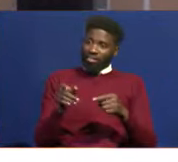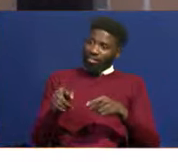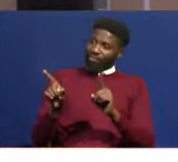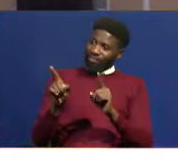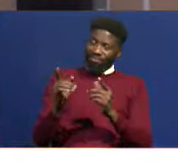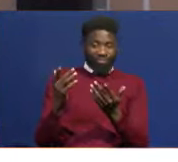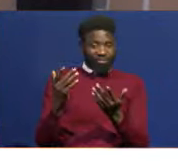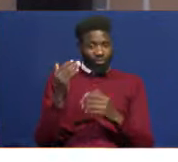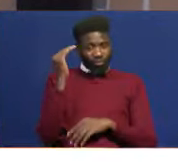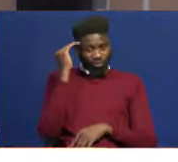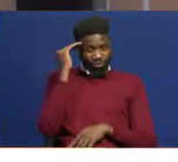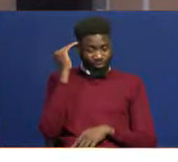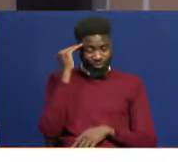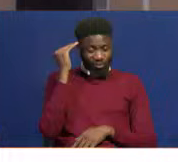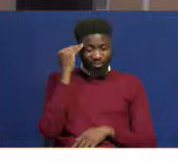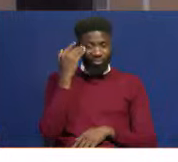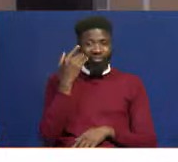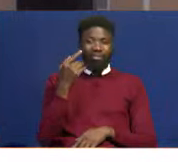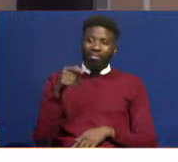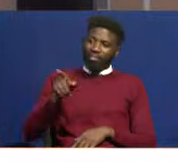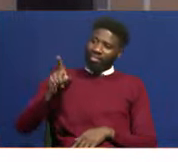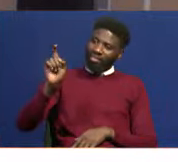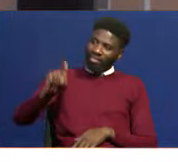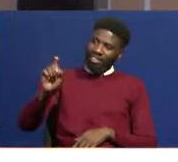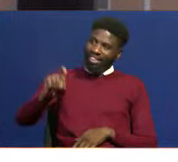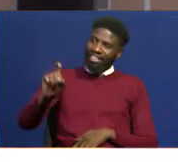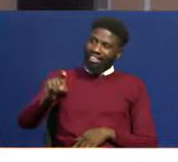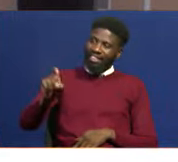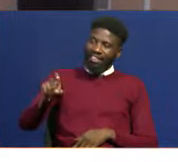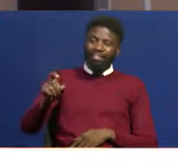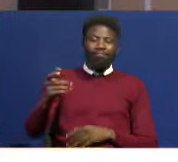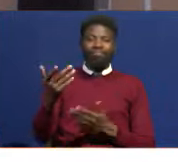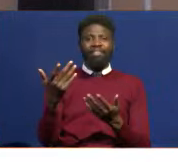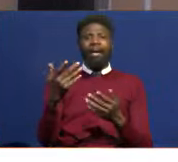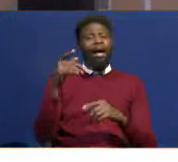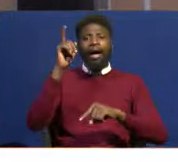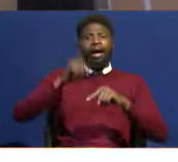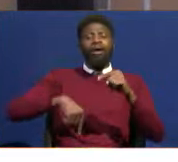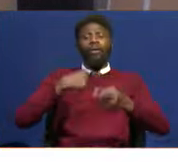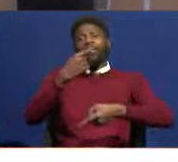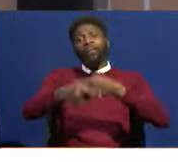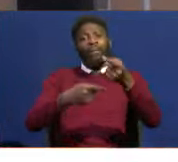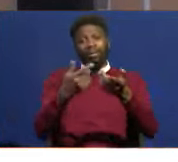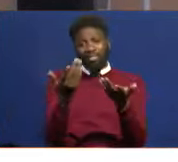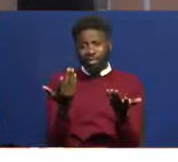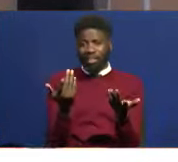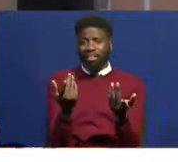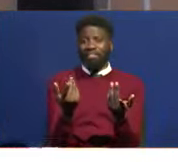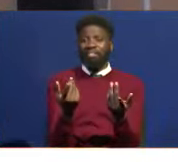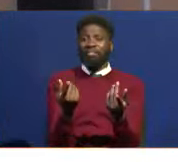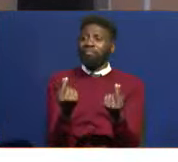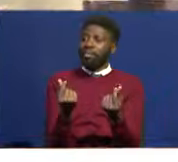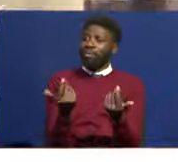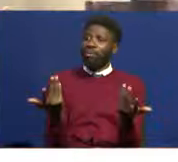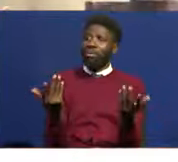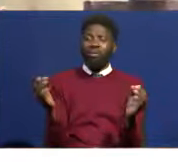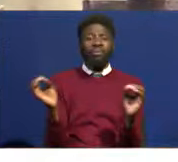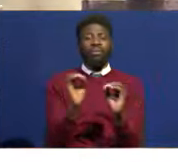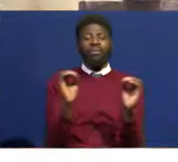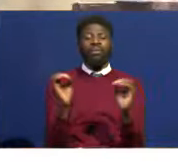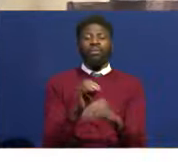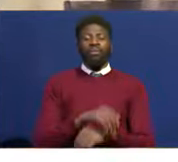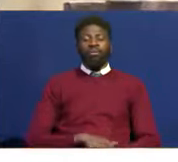sometimes they need to they are unable to push on because of the fads.